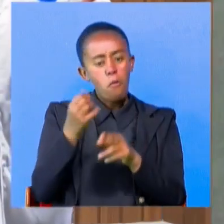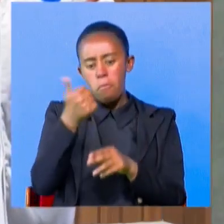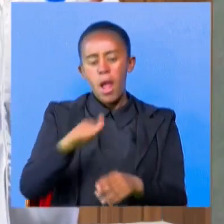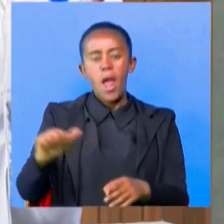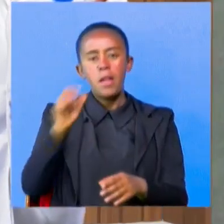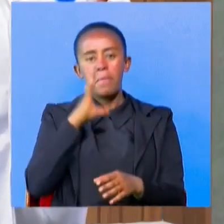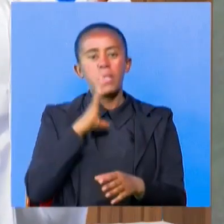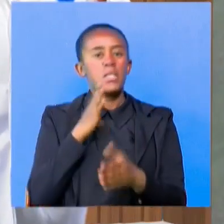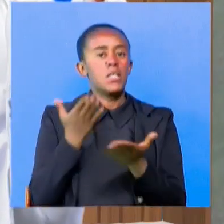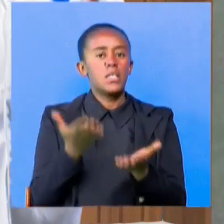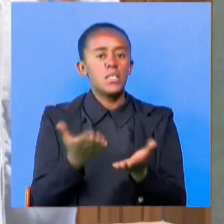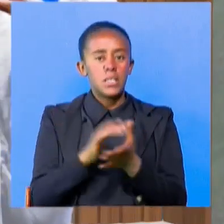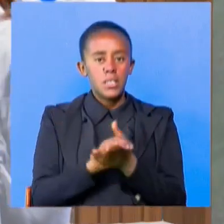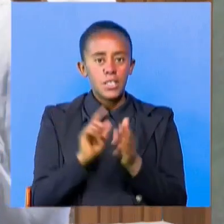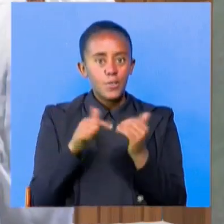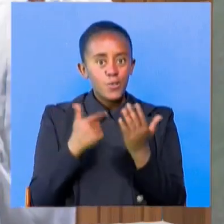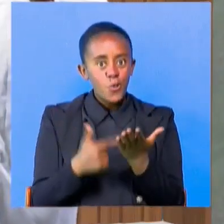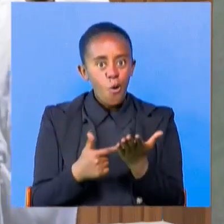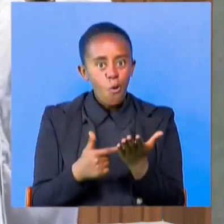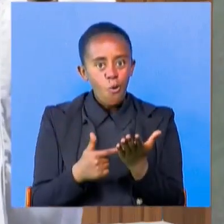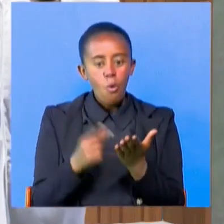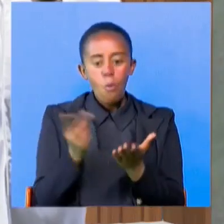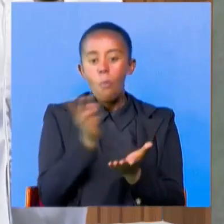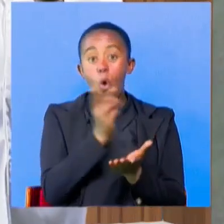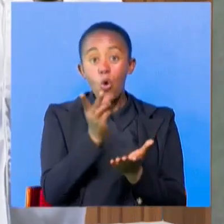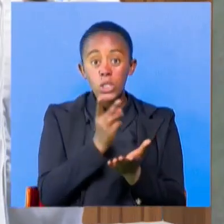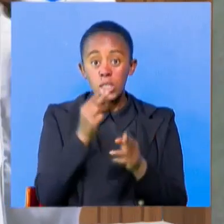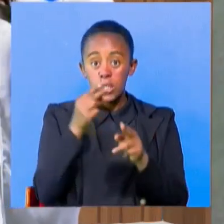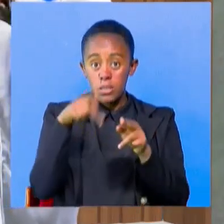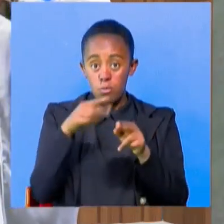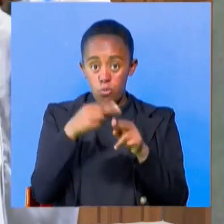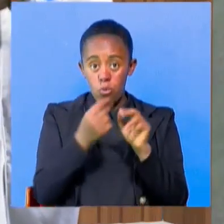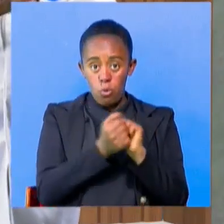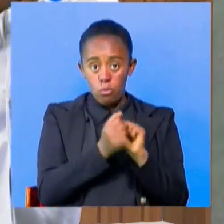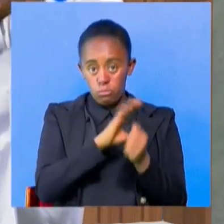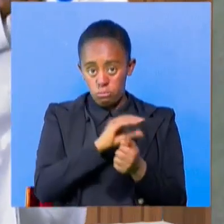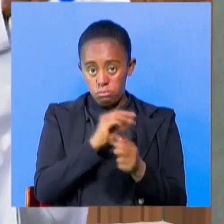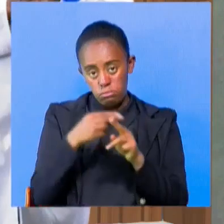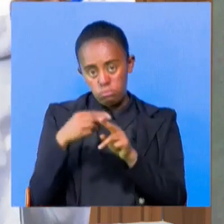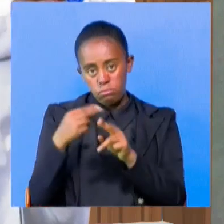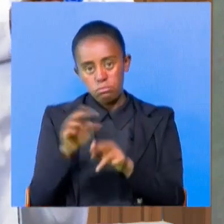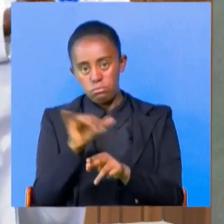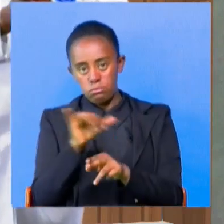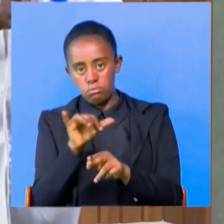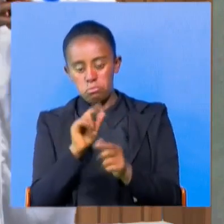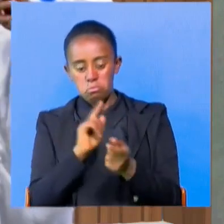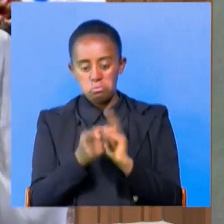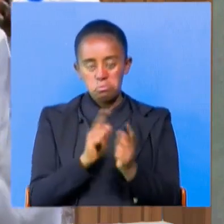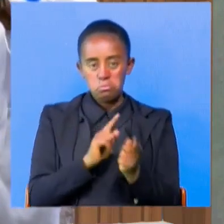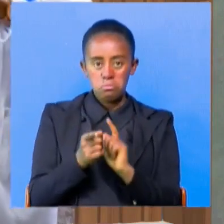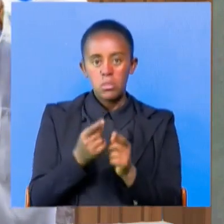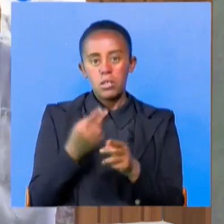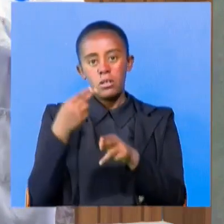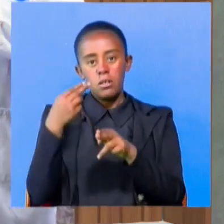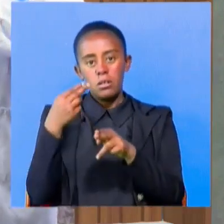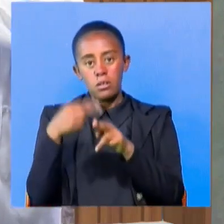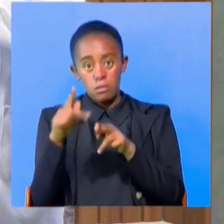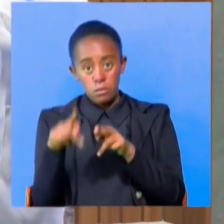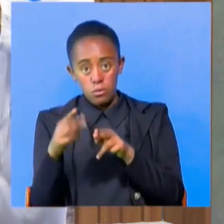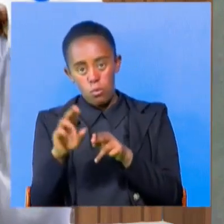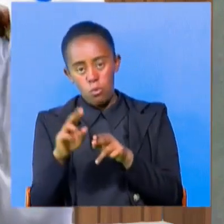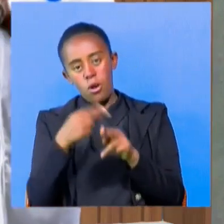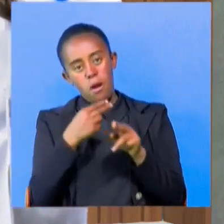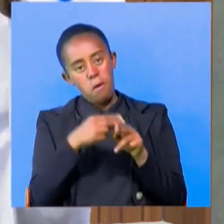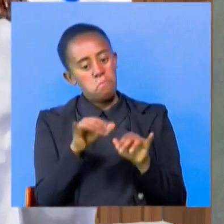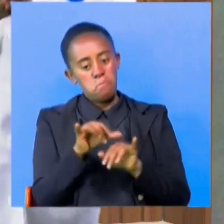person. So they are both used interchangeably without change of the mood